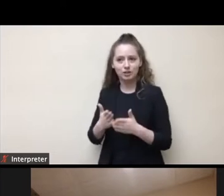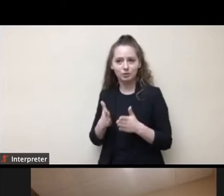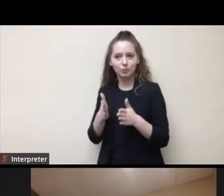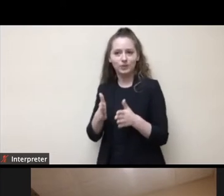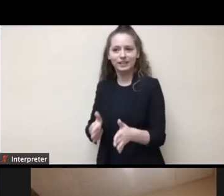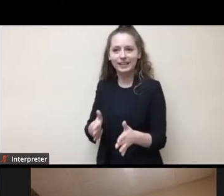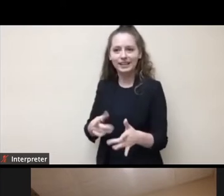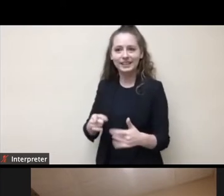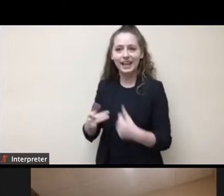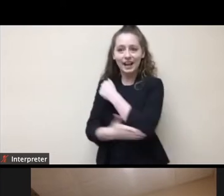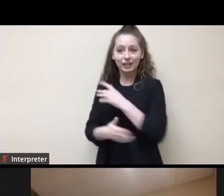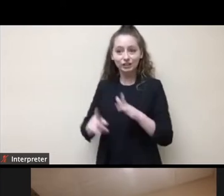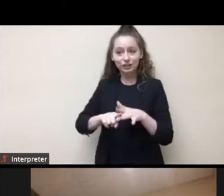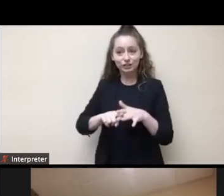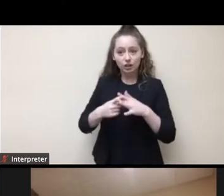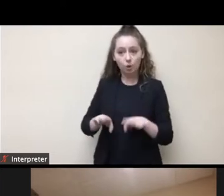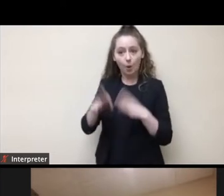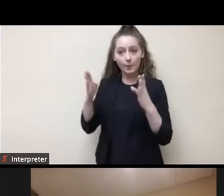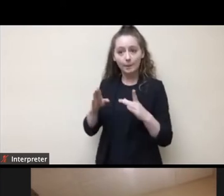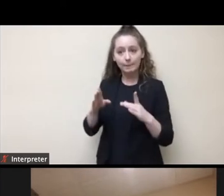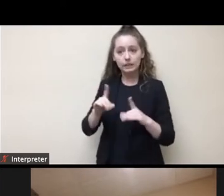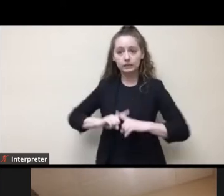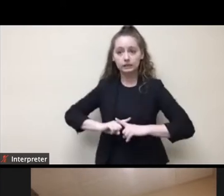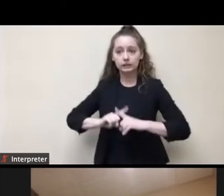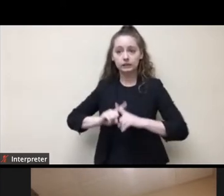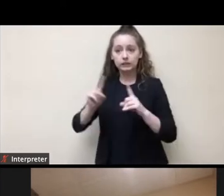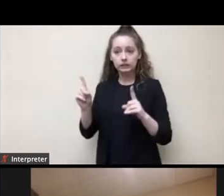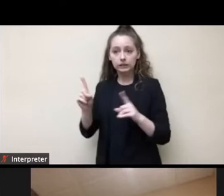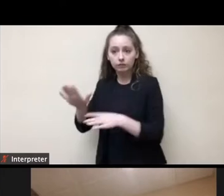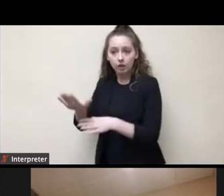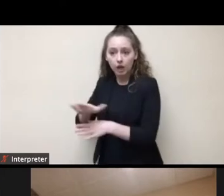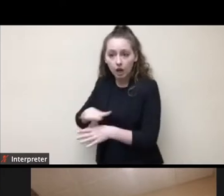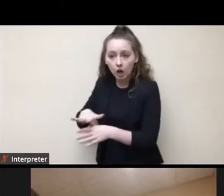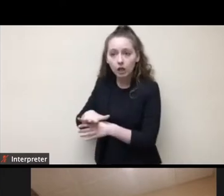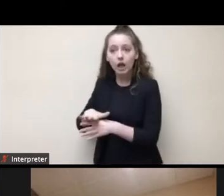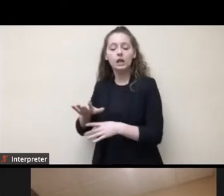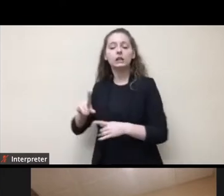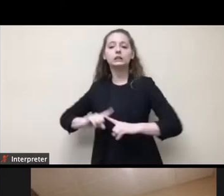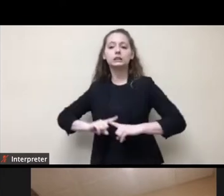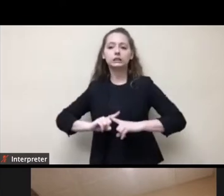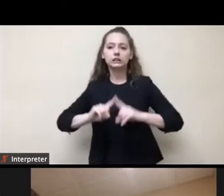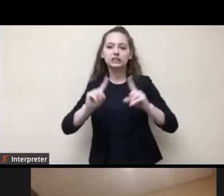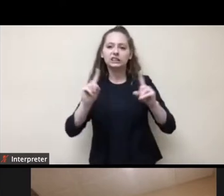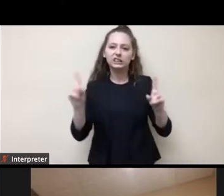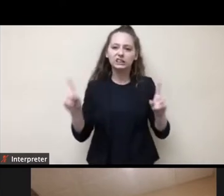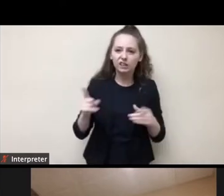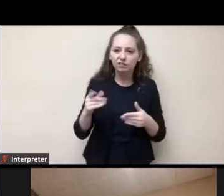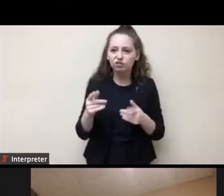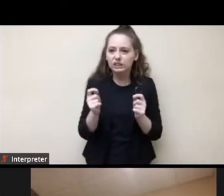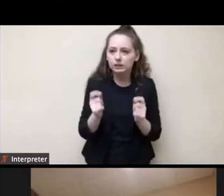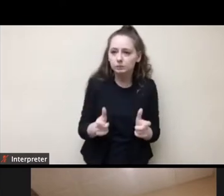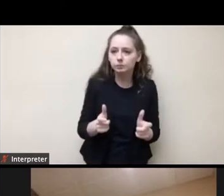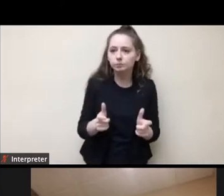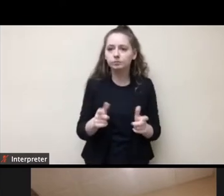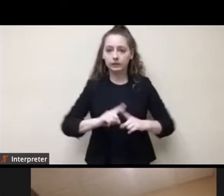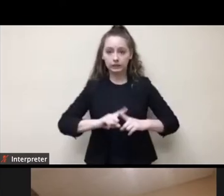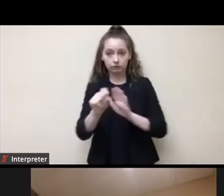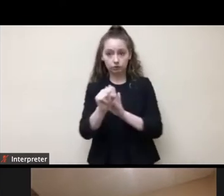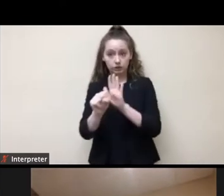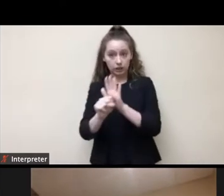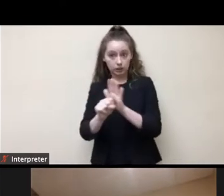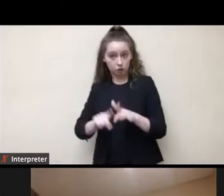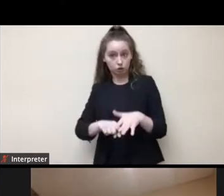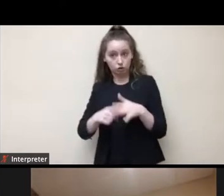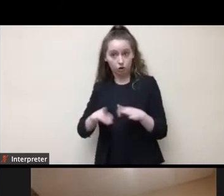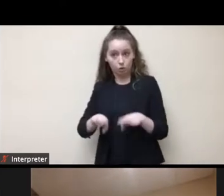in different areas at different rates. Some of the earlier states that started opening up are showing